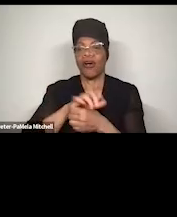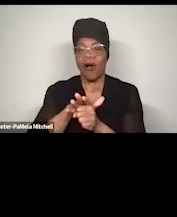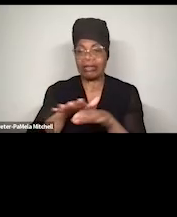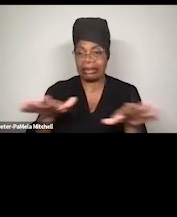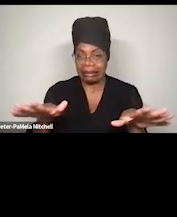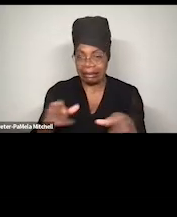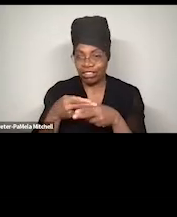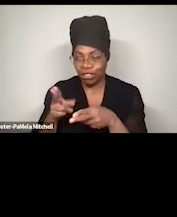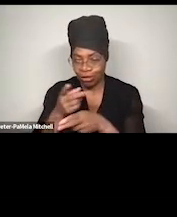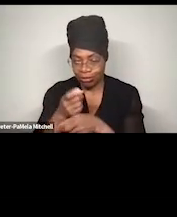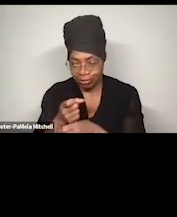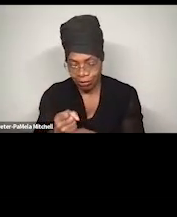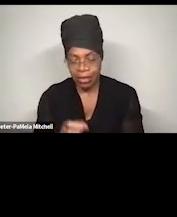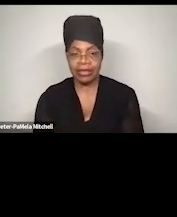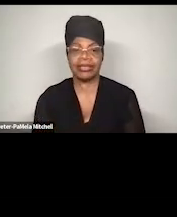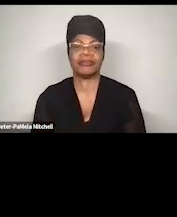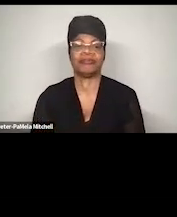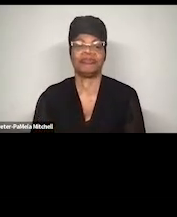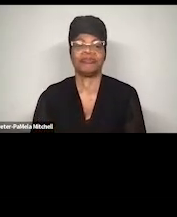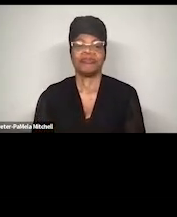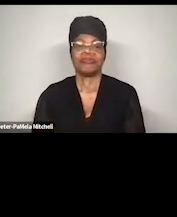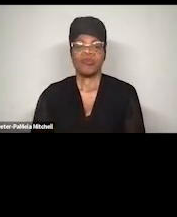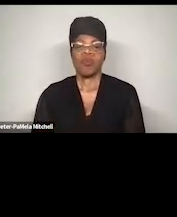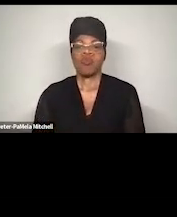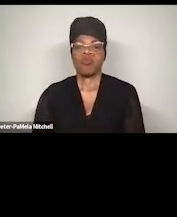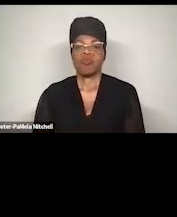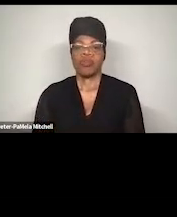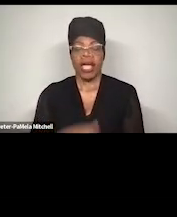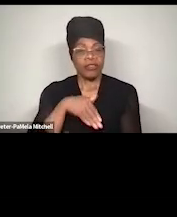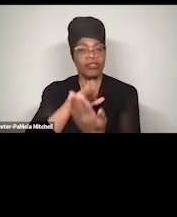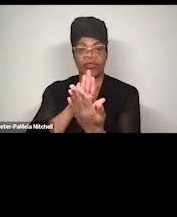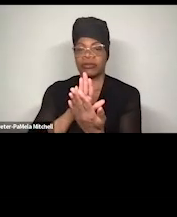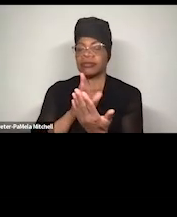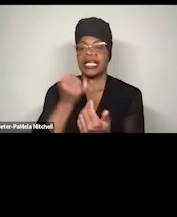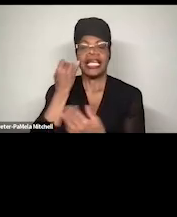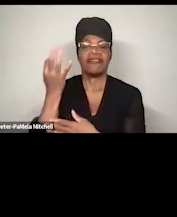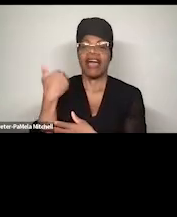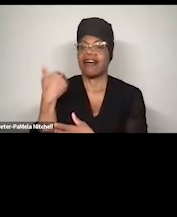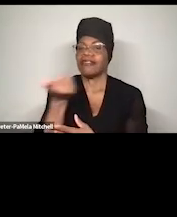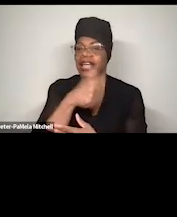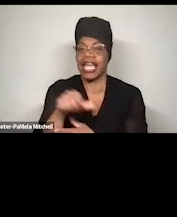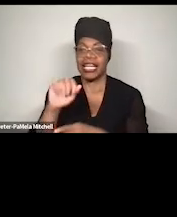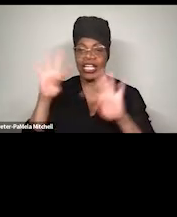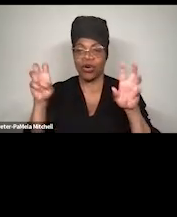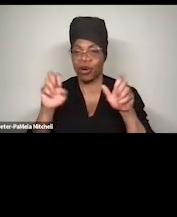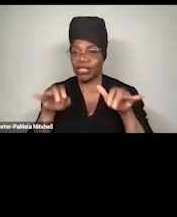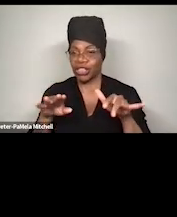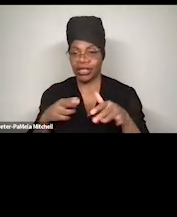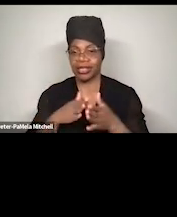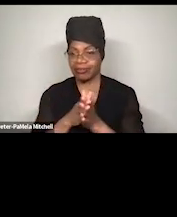answer. And yeah, I look forward to any questions or discussion at the end. So thank you very